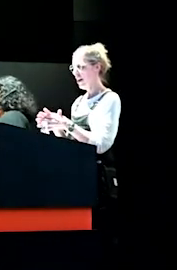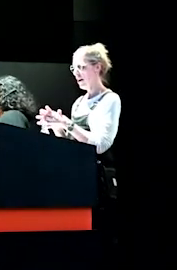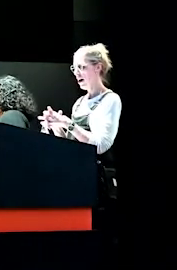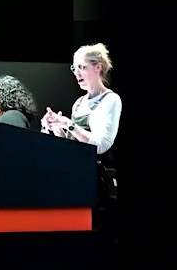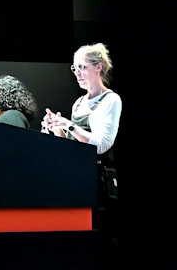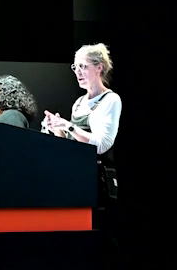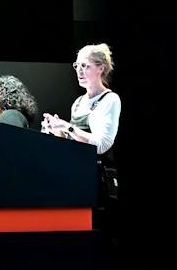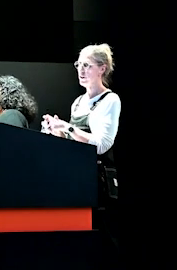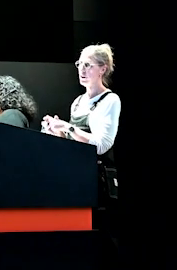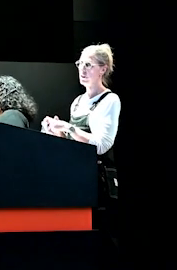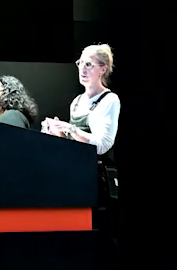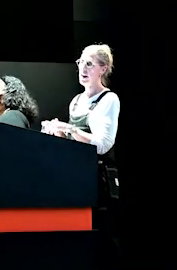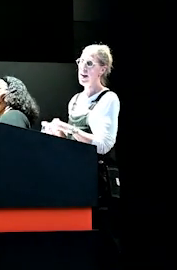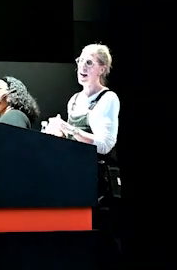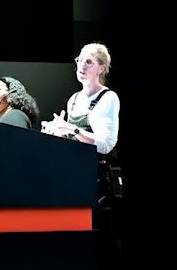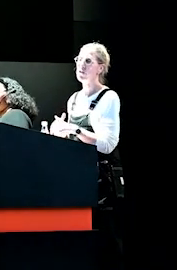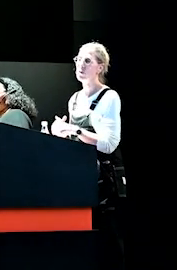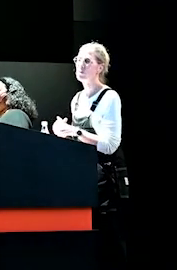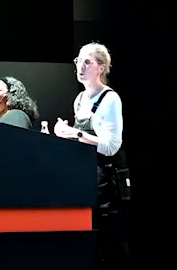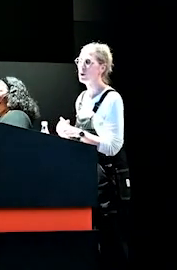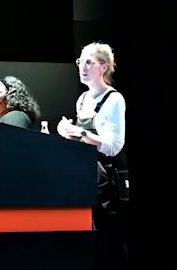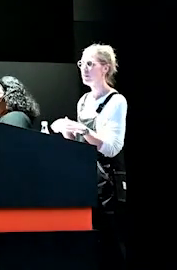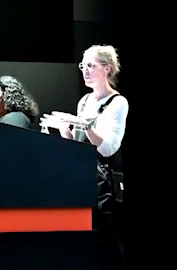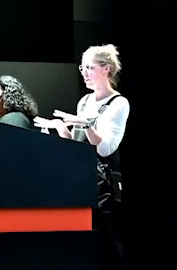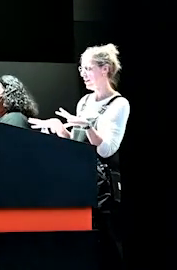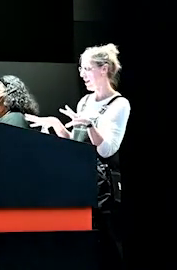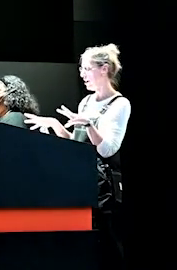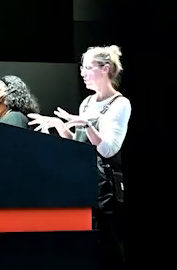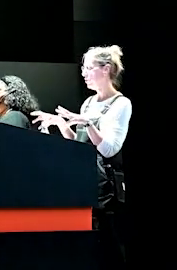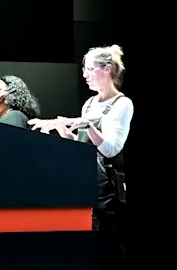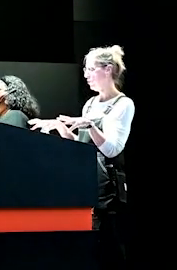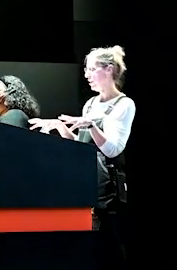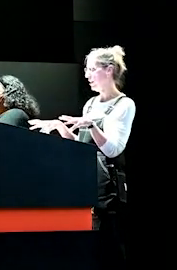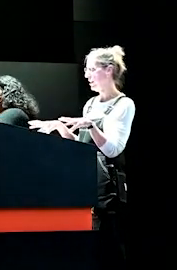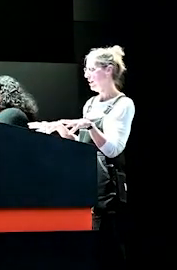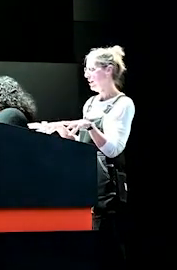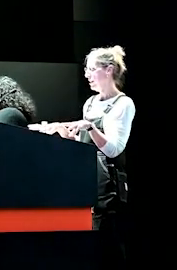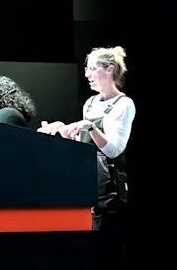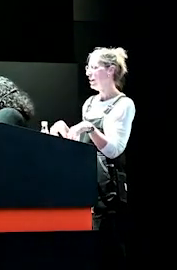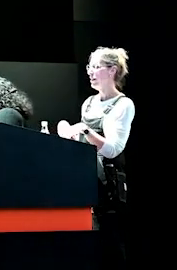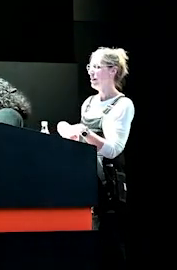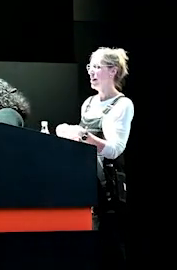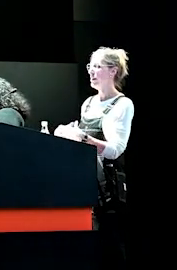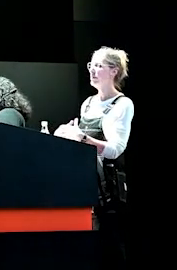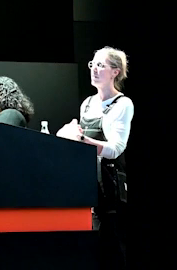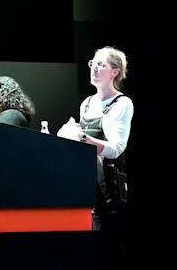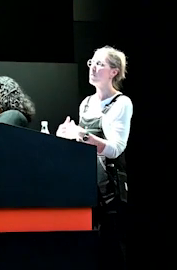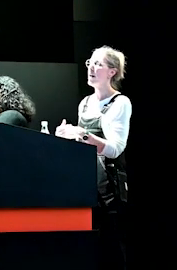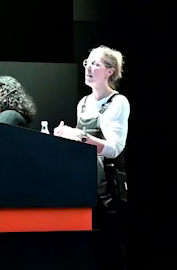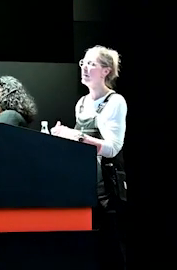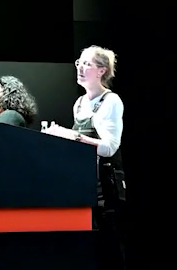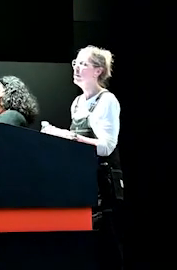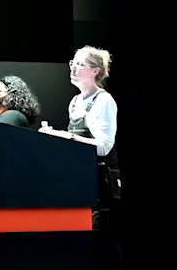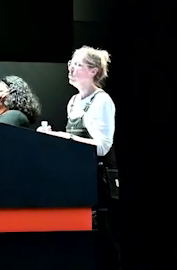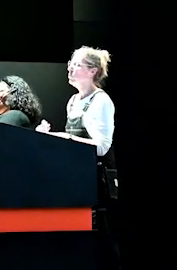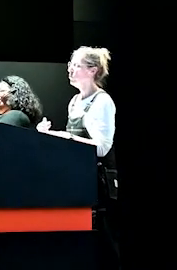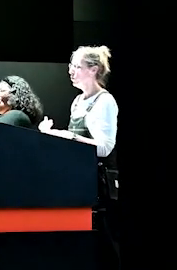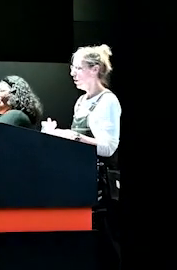educated partners and new employees so that they understood kind of the tenets of the